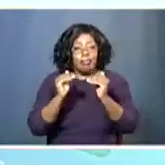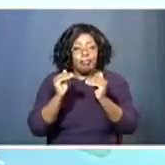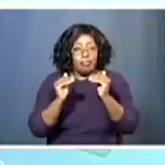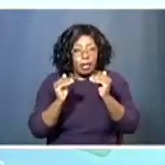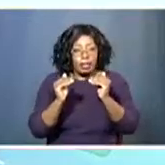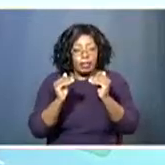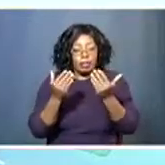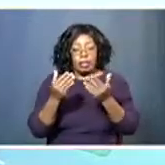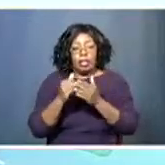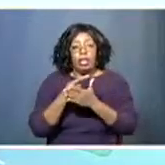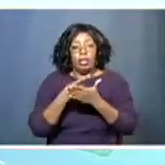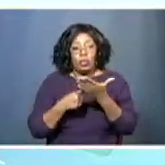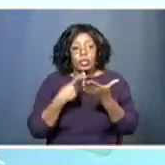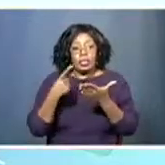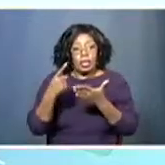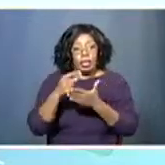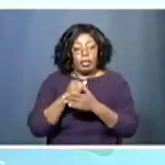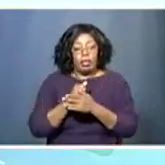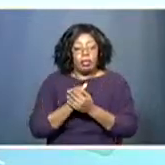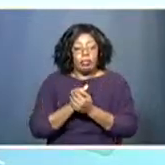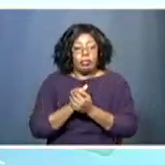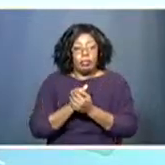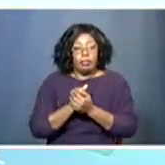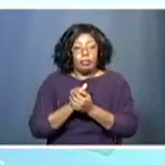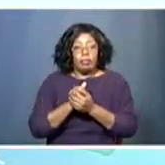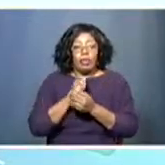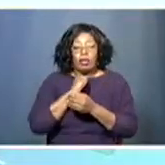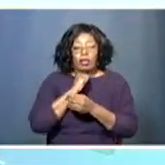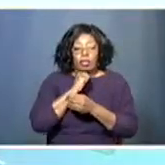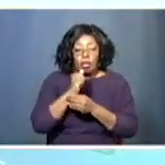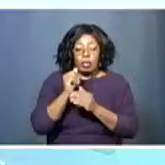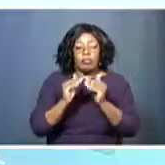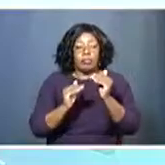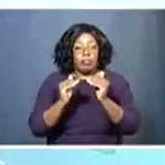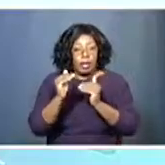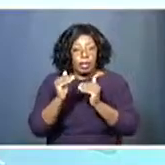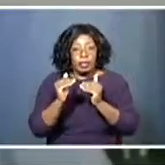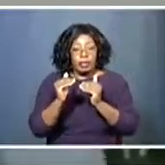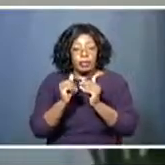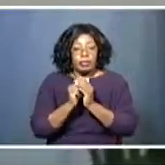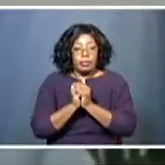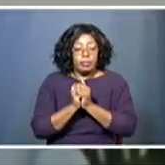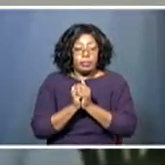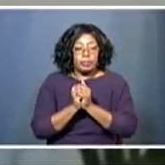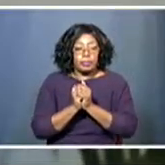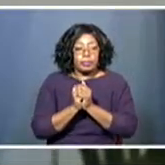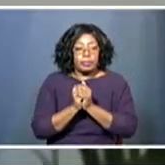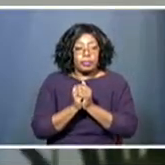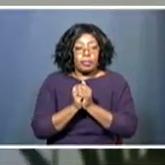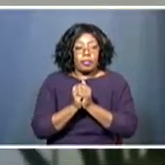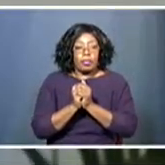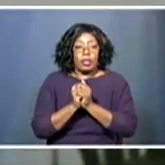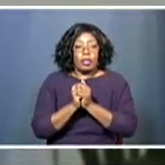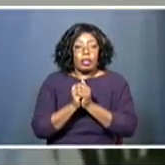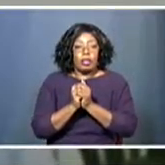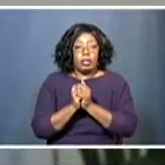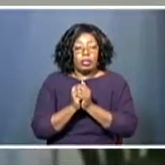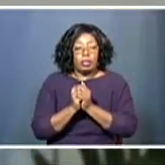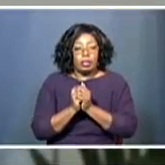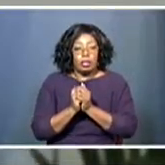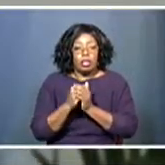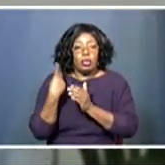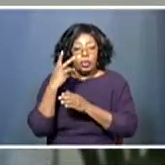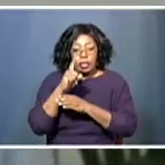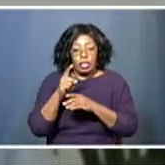about what he terms the unleveling and in the opposite direction. We need to be